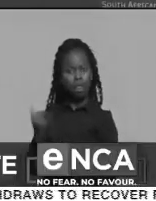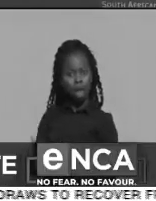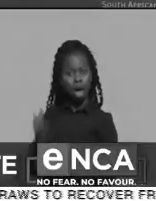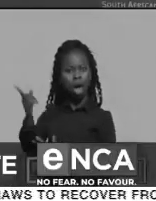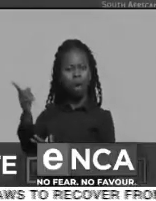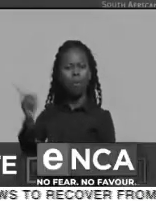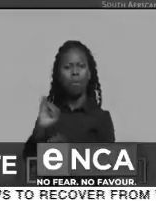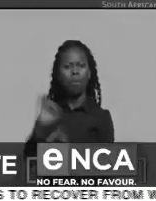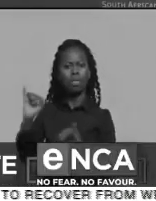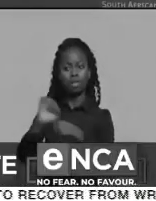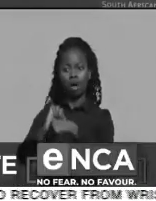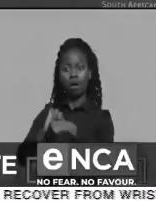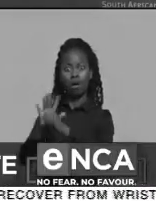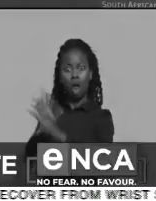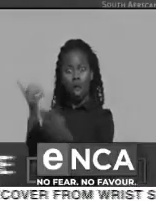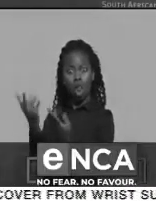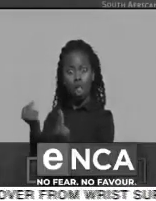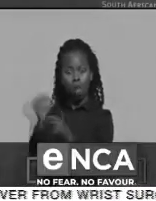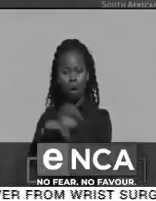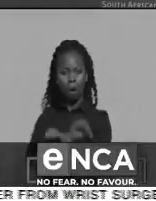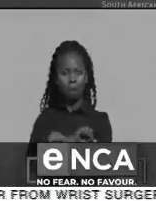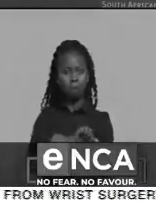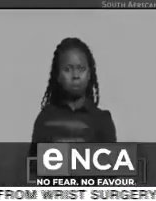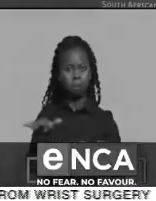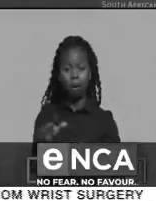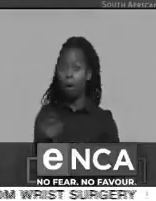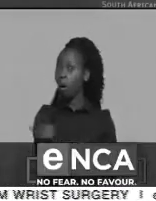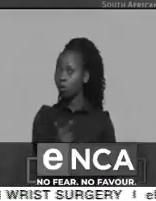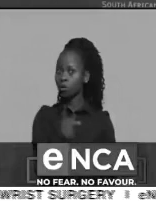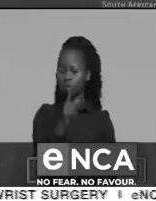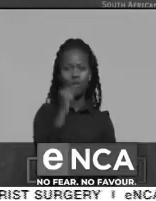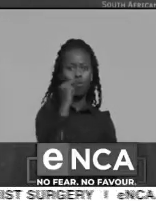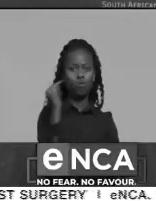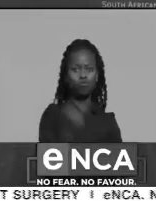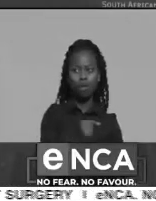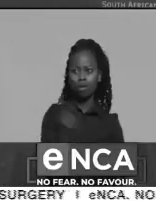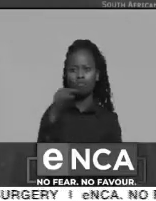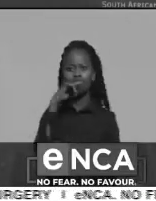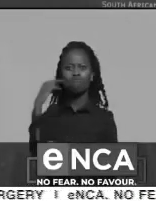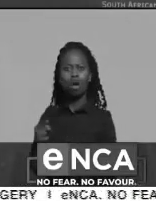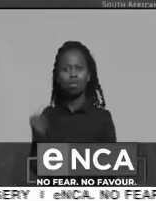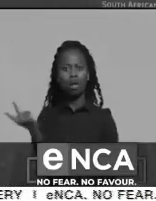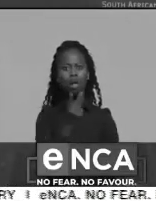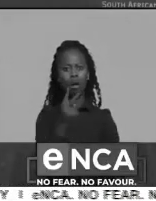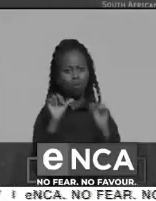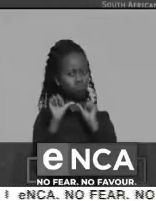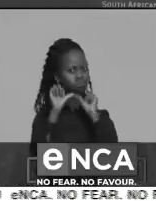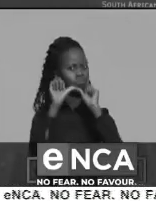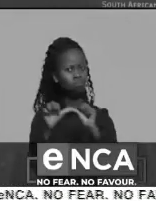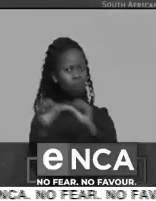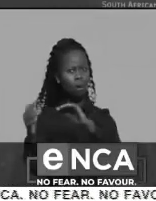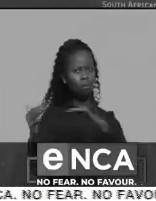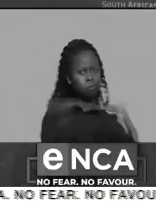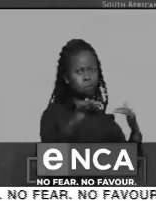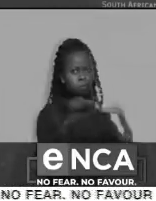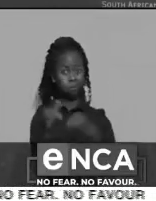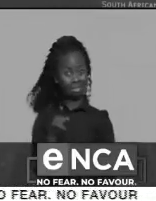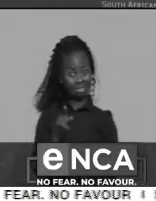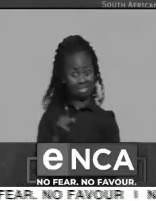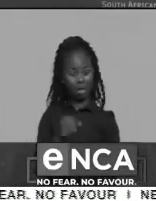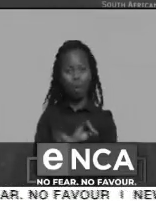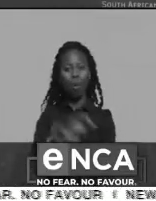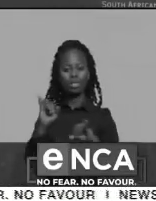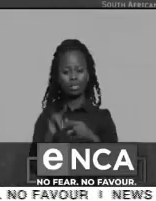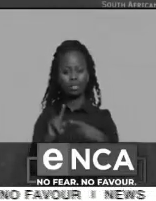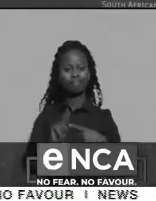loans. When the repo rate is decreased, it becomes cheaper for banks to borrow money. This means that banks will charge their